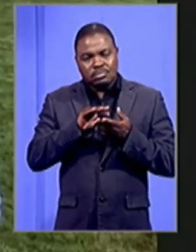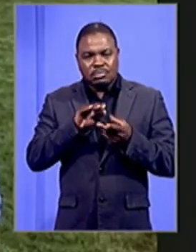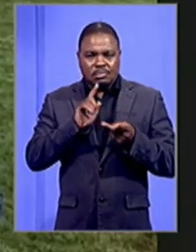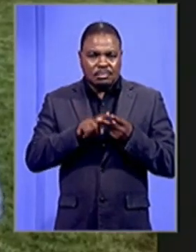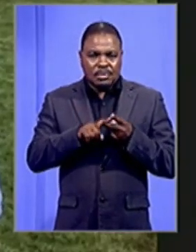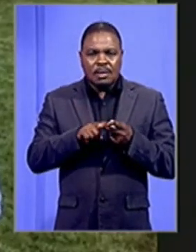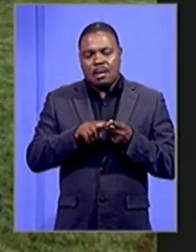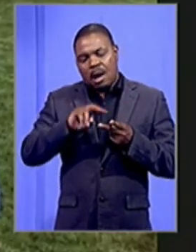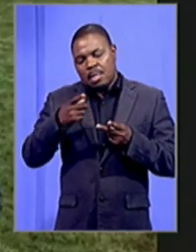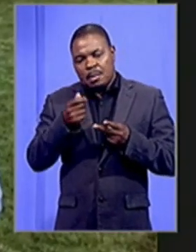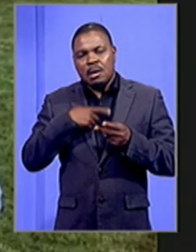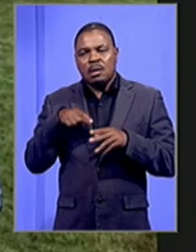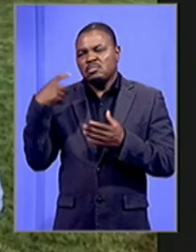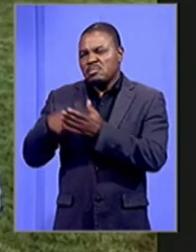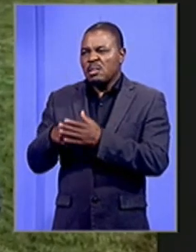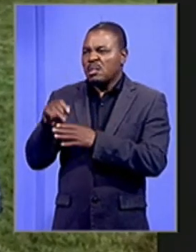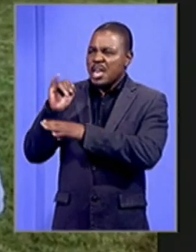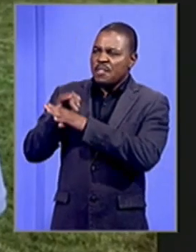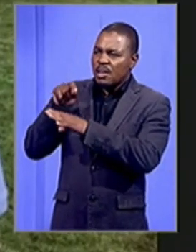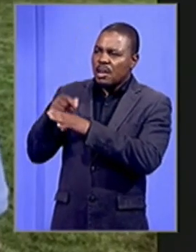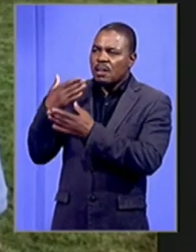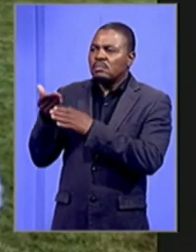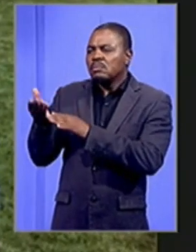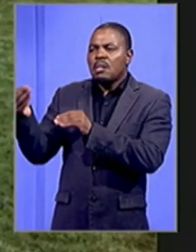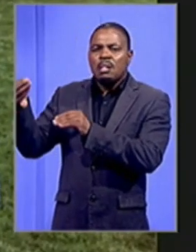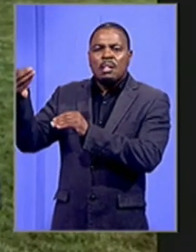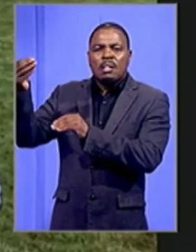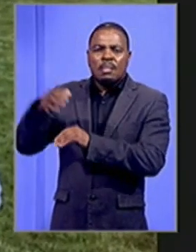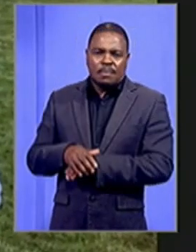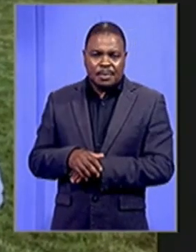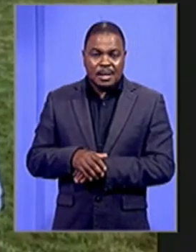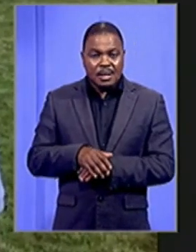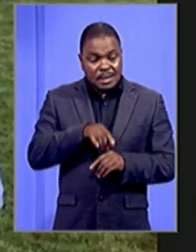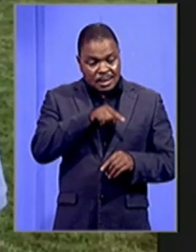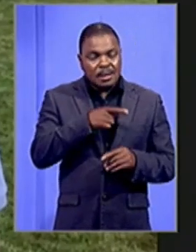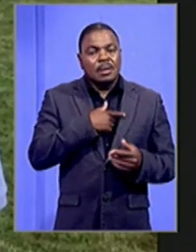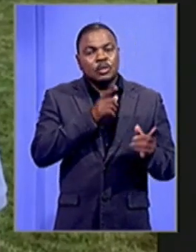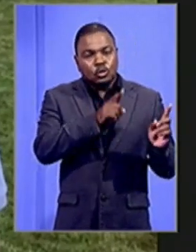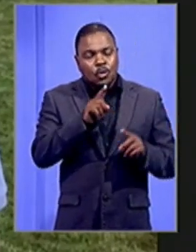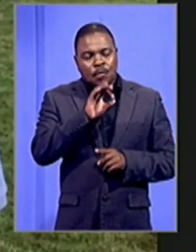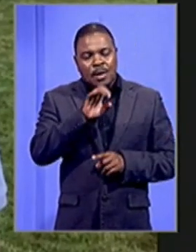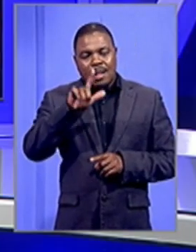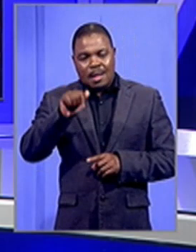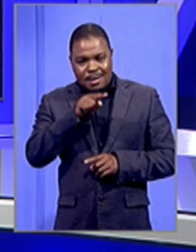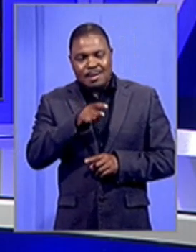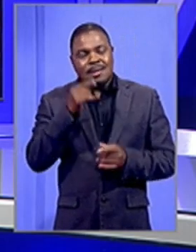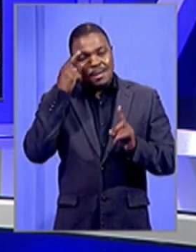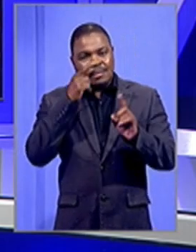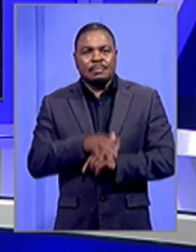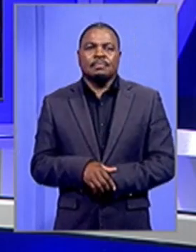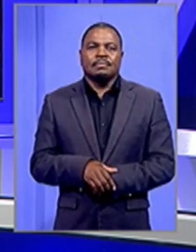actually buying some sort of investment that will generate an income. This is one of the things that we are enabling on Stokvel.